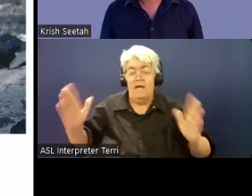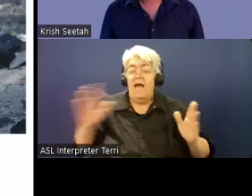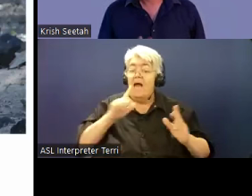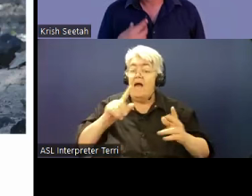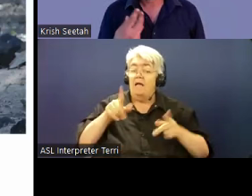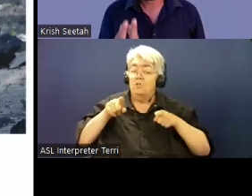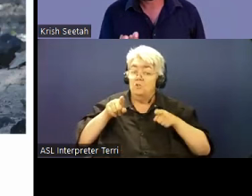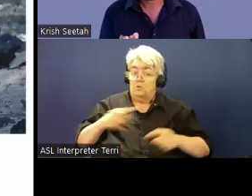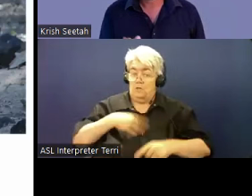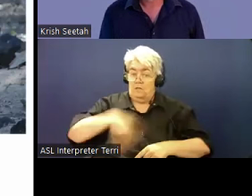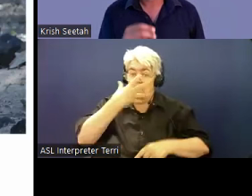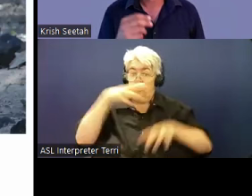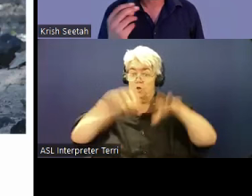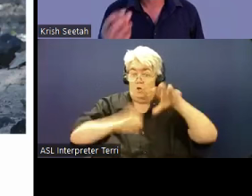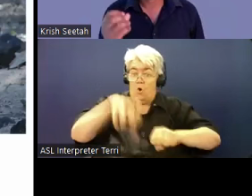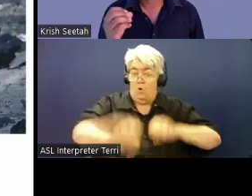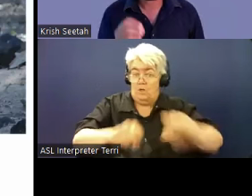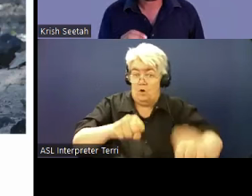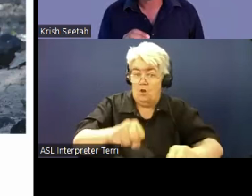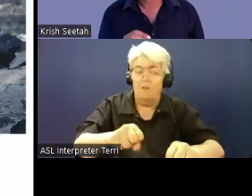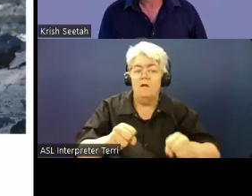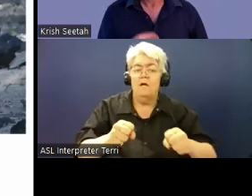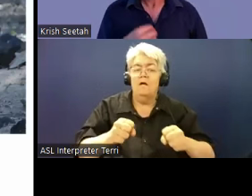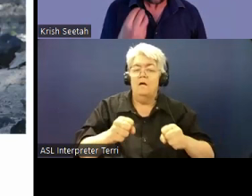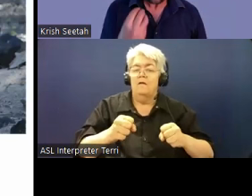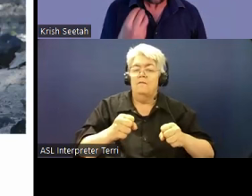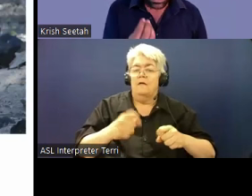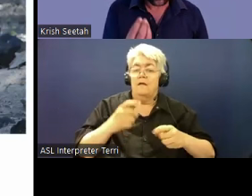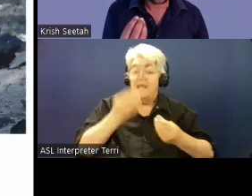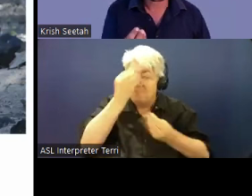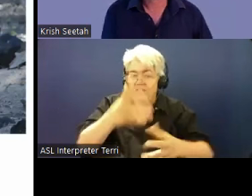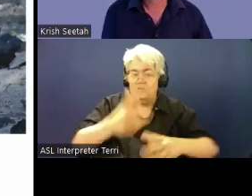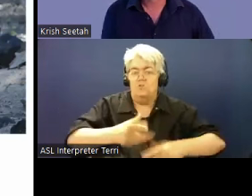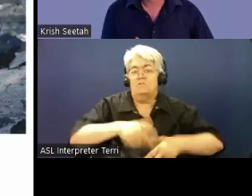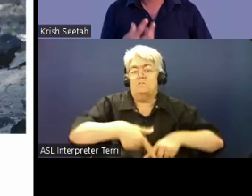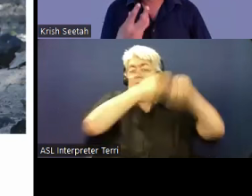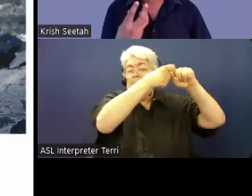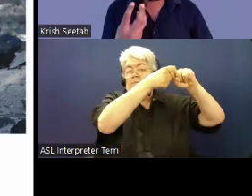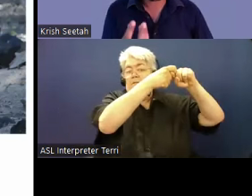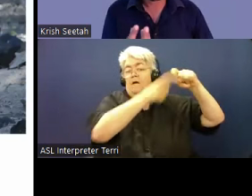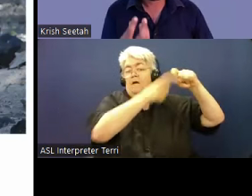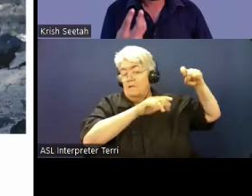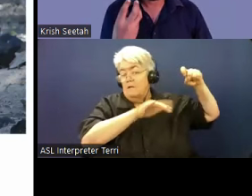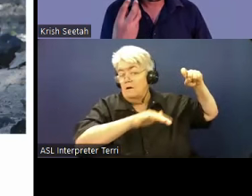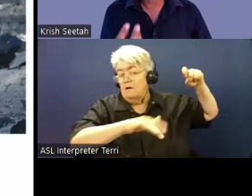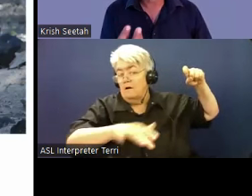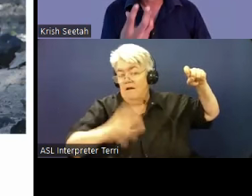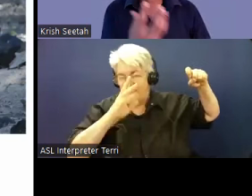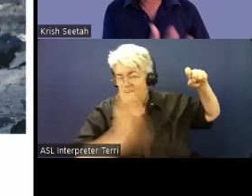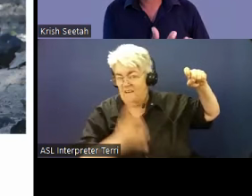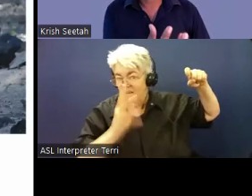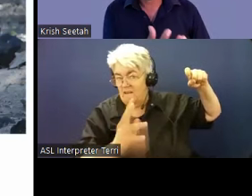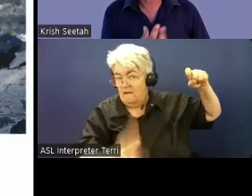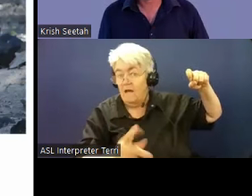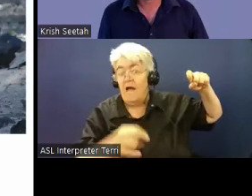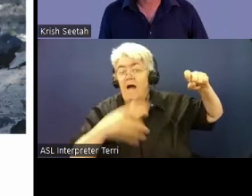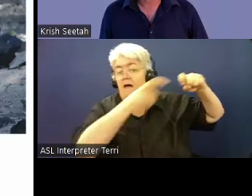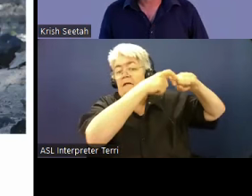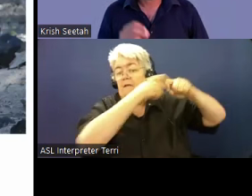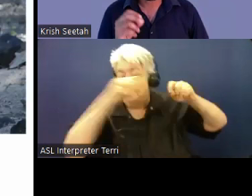some of that with our understanding of how the legacies of enslavement, how we can actually study those and actually give relevance to